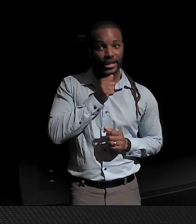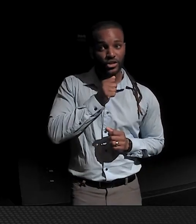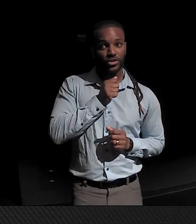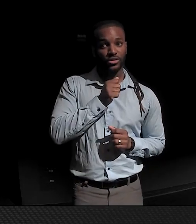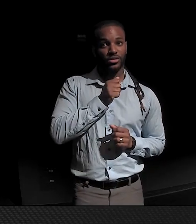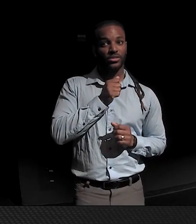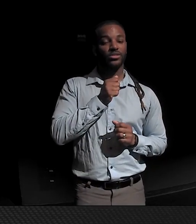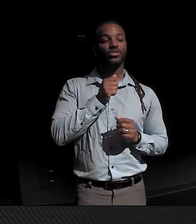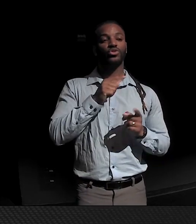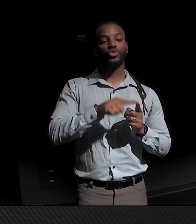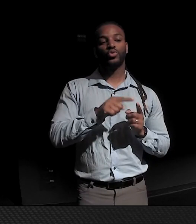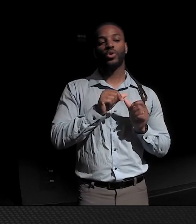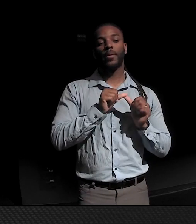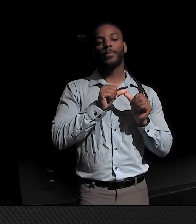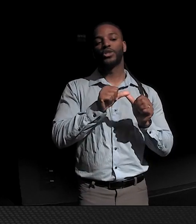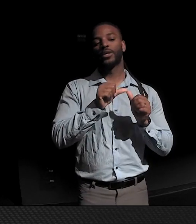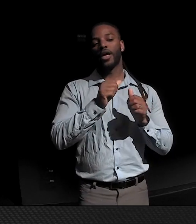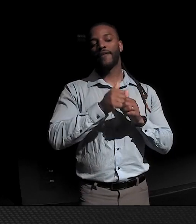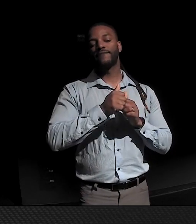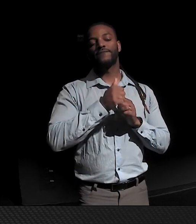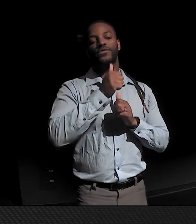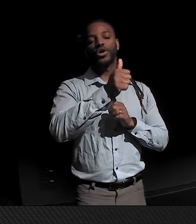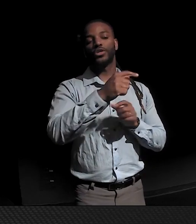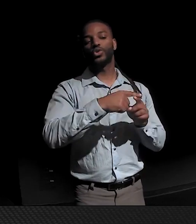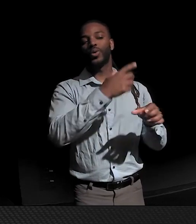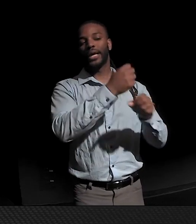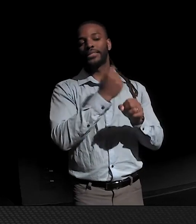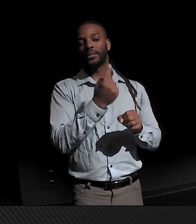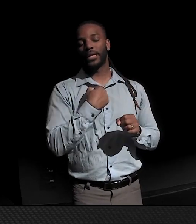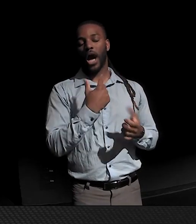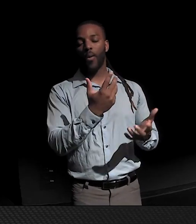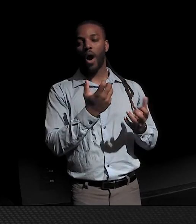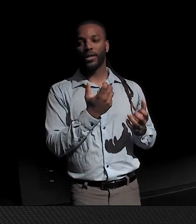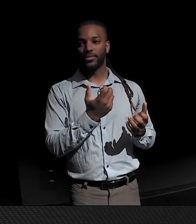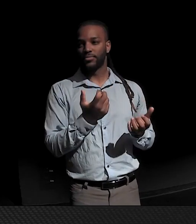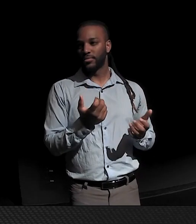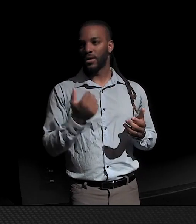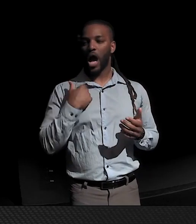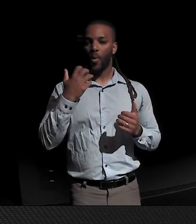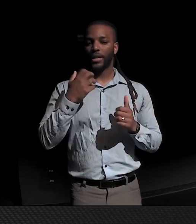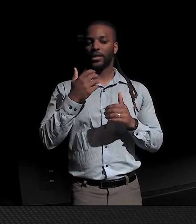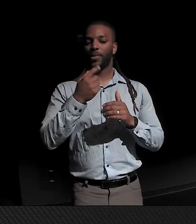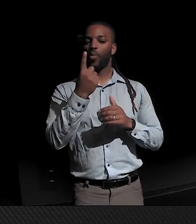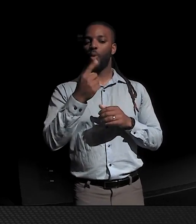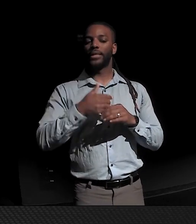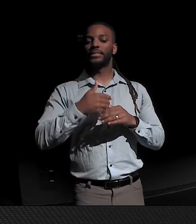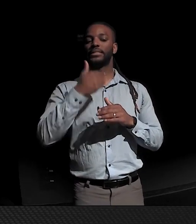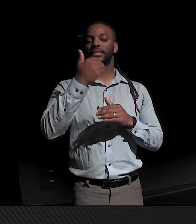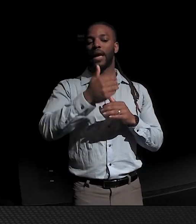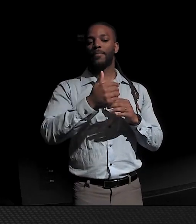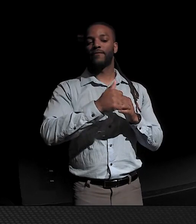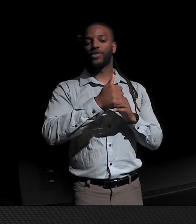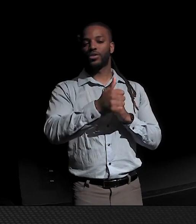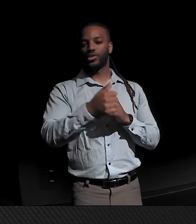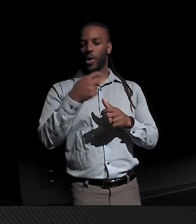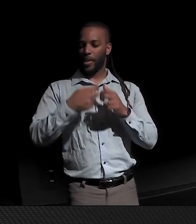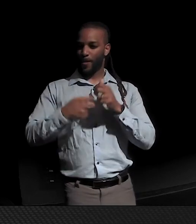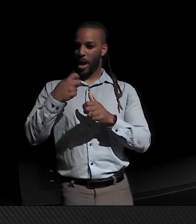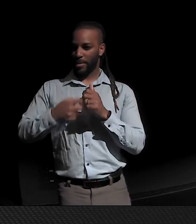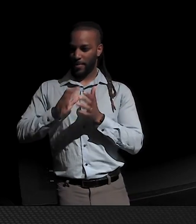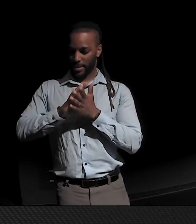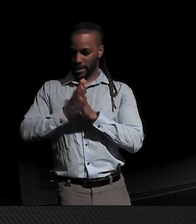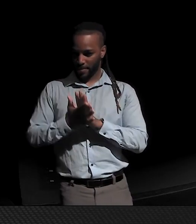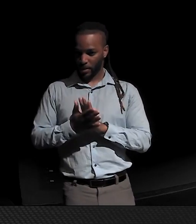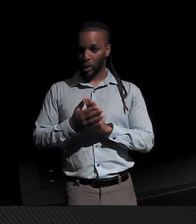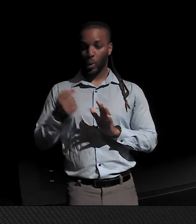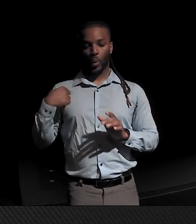me a little further to be able to get something or acquire something. I wanted it to take me one step further. And the problem then can become is we